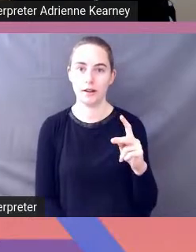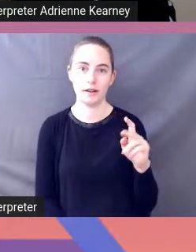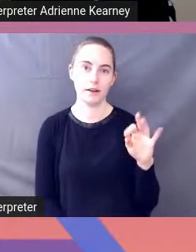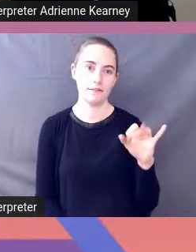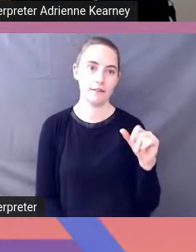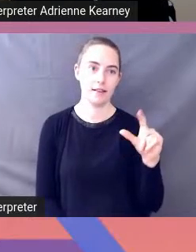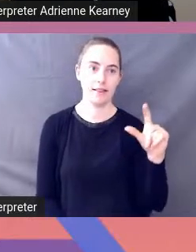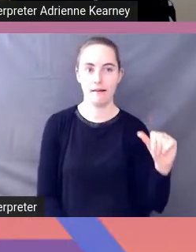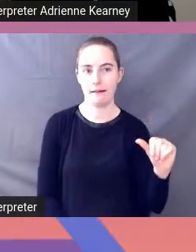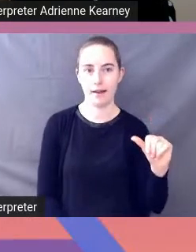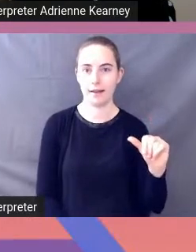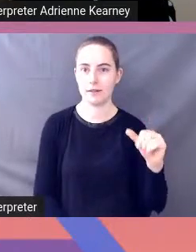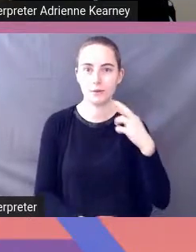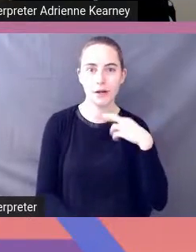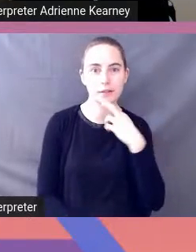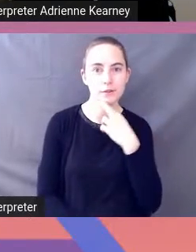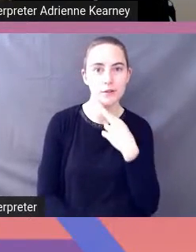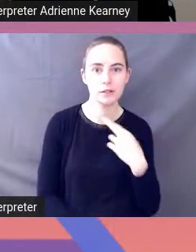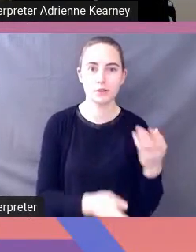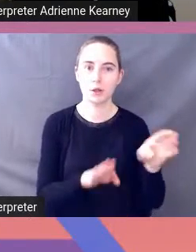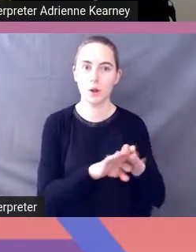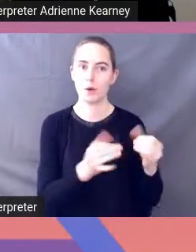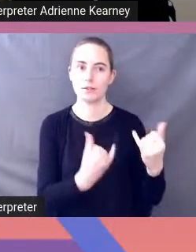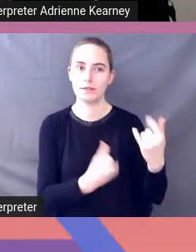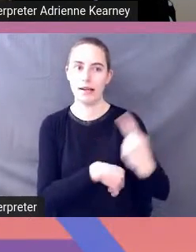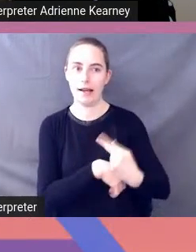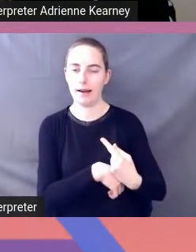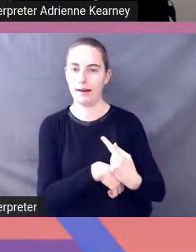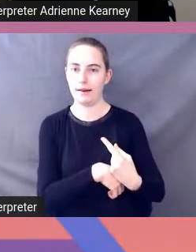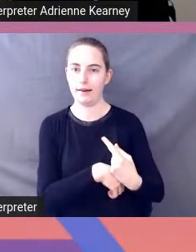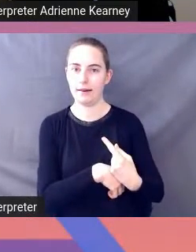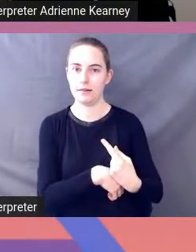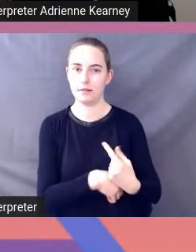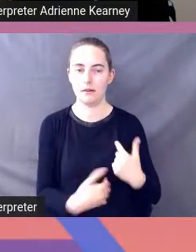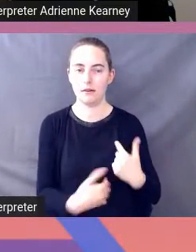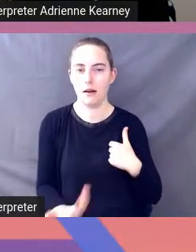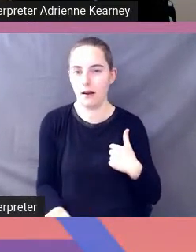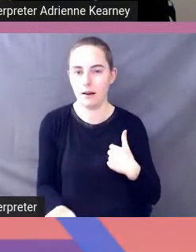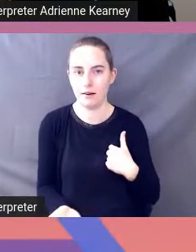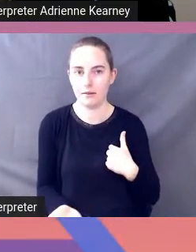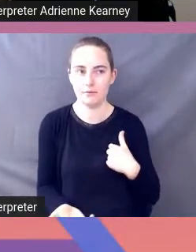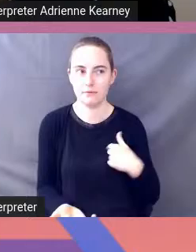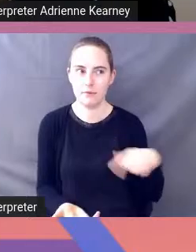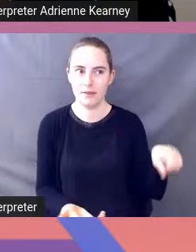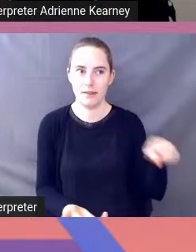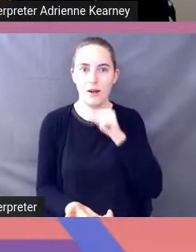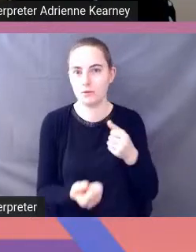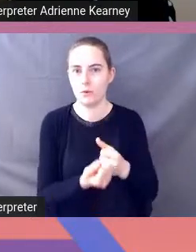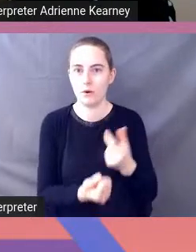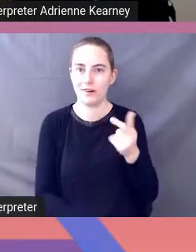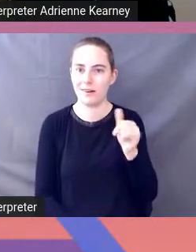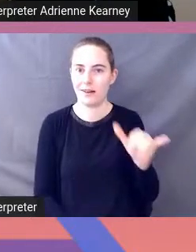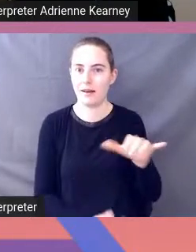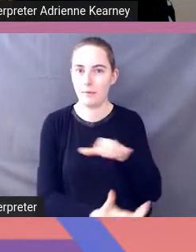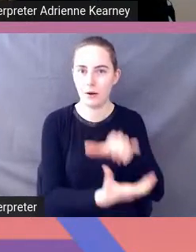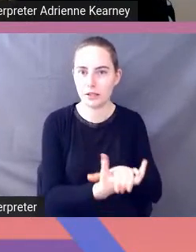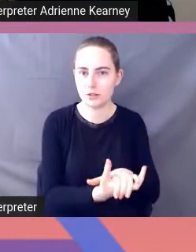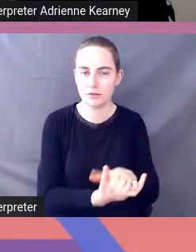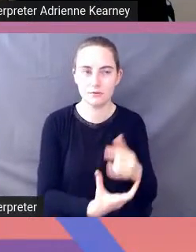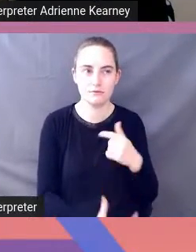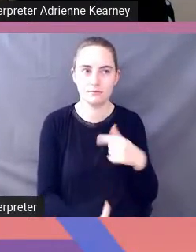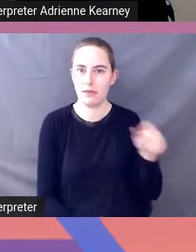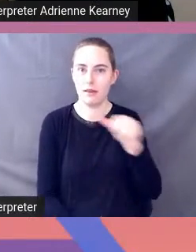don't like gay marriage. So Chick-fil-A better not be reaching out to Versatile Poetiq to work with them. And it's okay. Not everything's going to